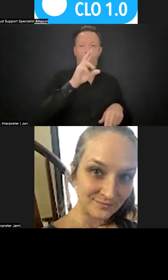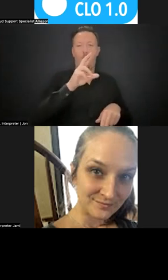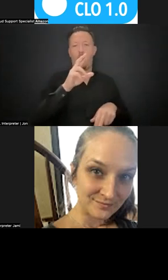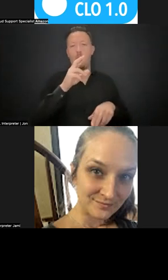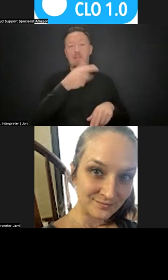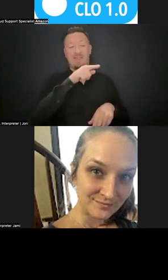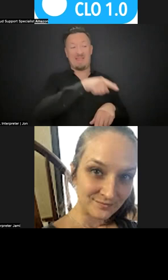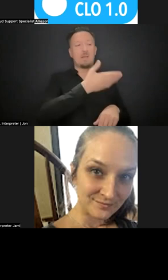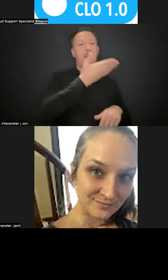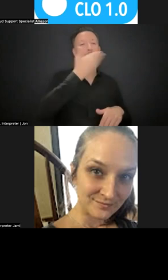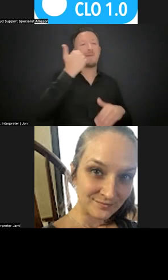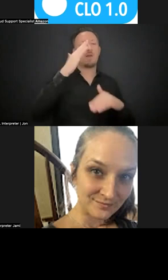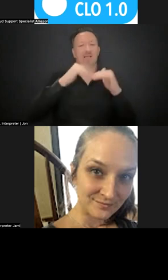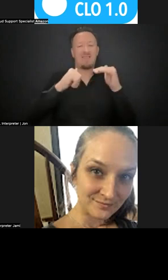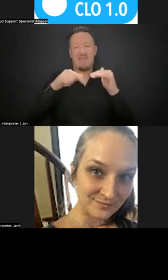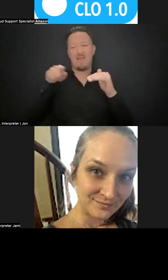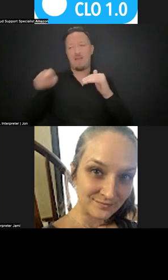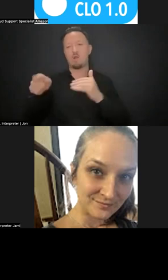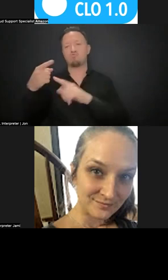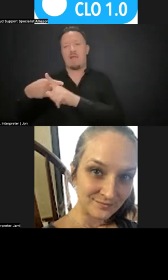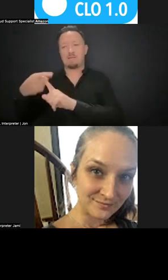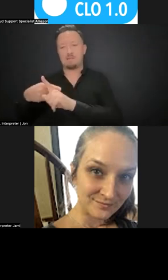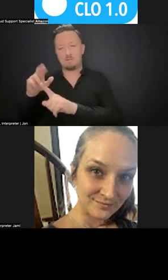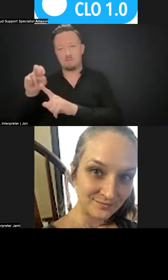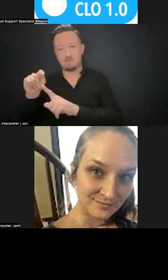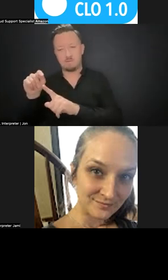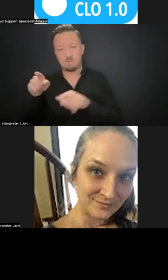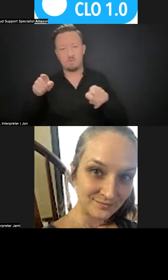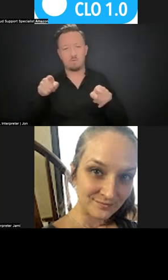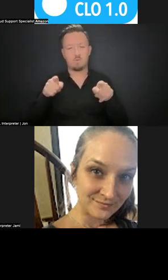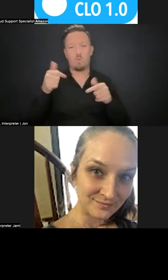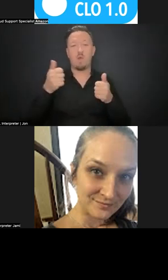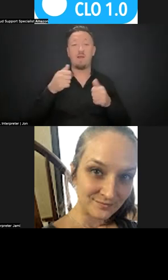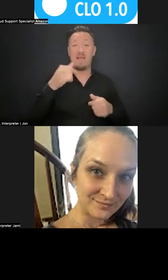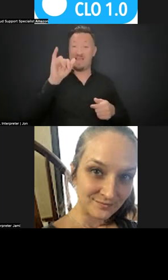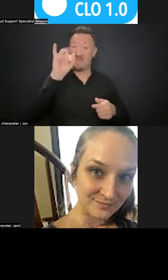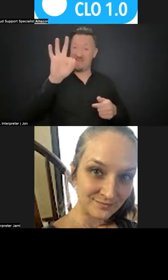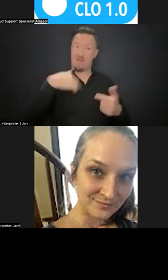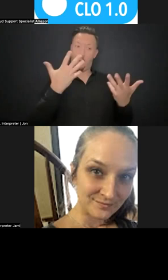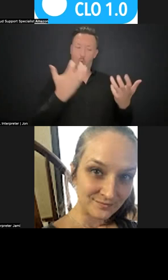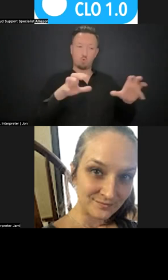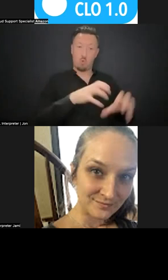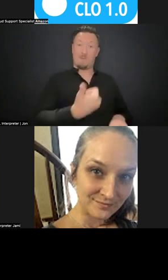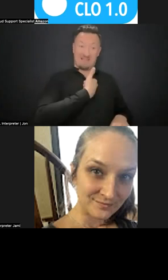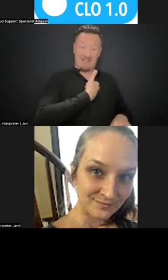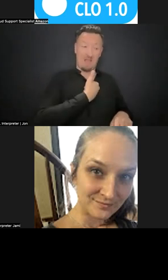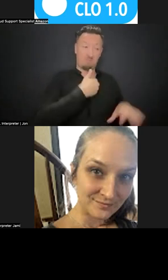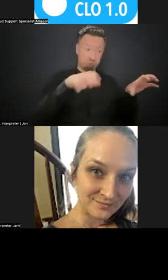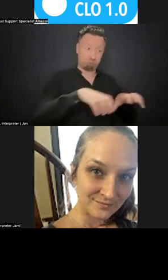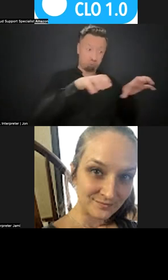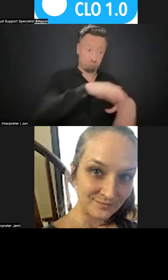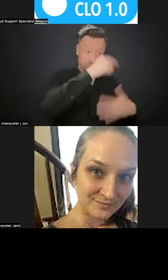diagram, when do you want to do it yourself? When would be a good time? Good use case for